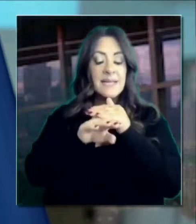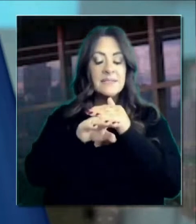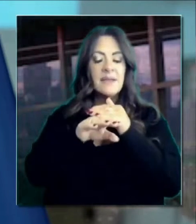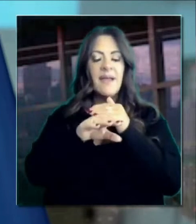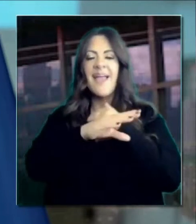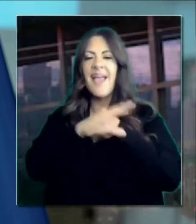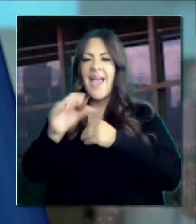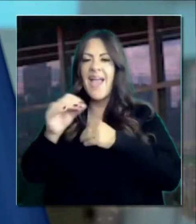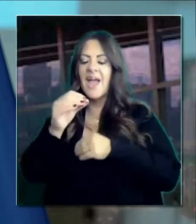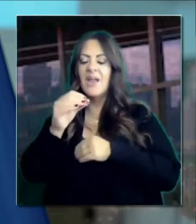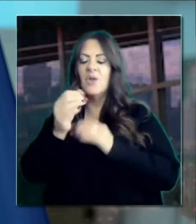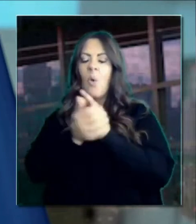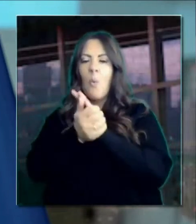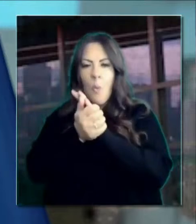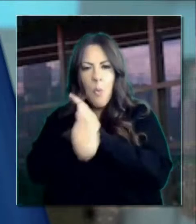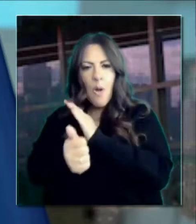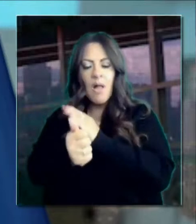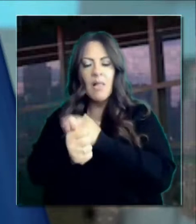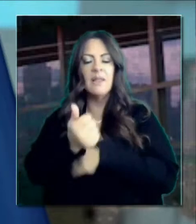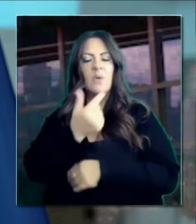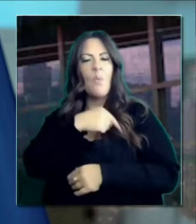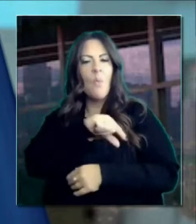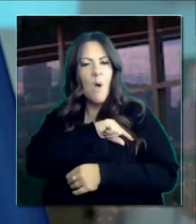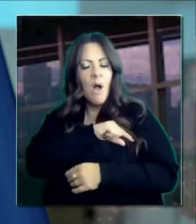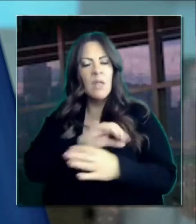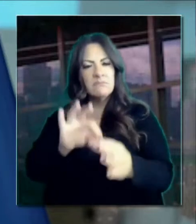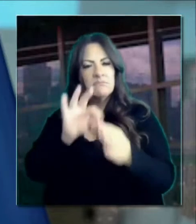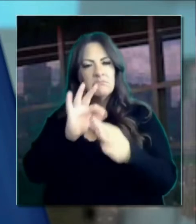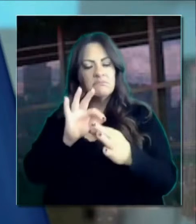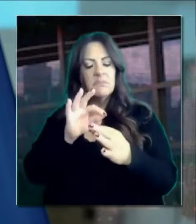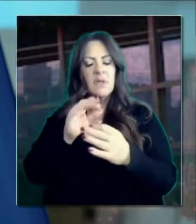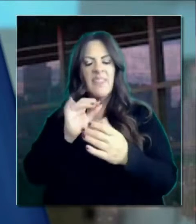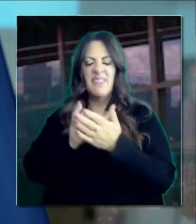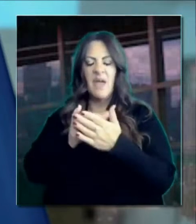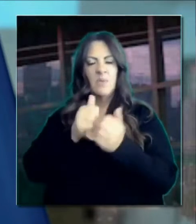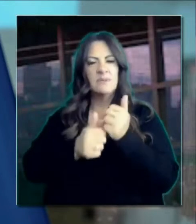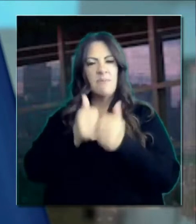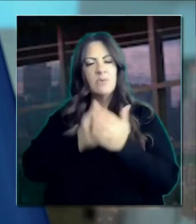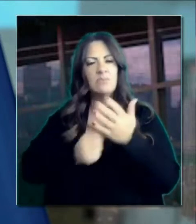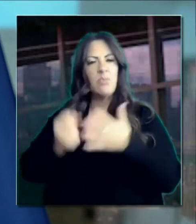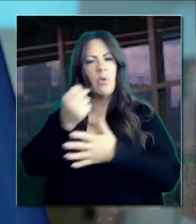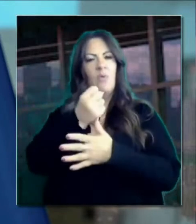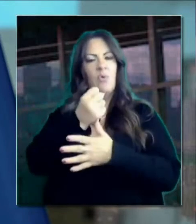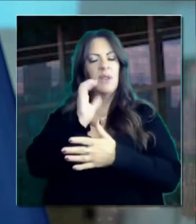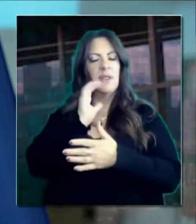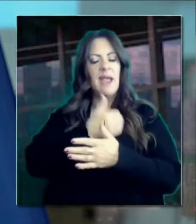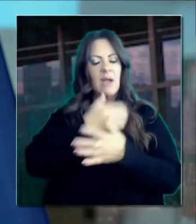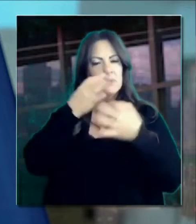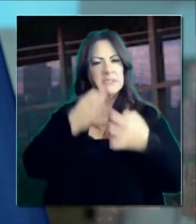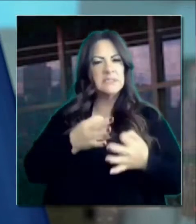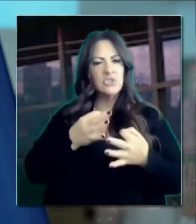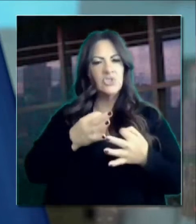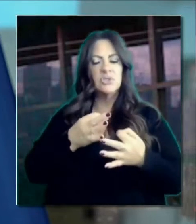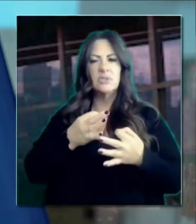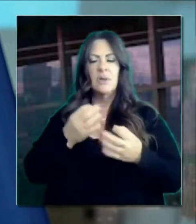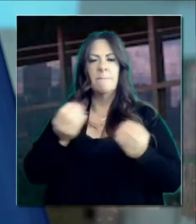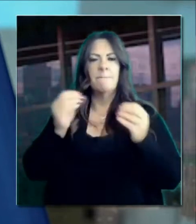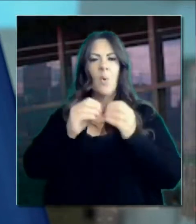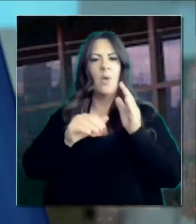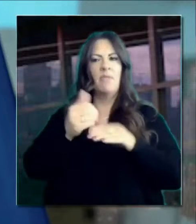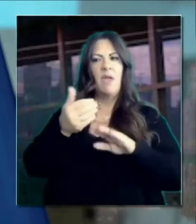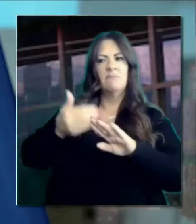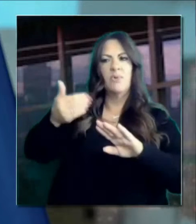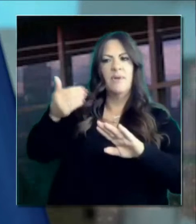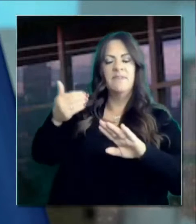and that's foundational. And that's why I was very pleased after efforts in the past from previous administration to look at